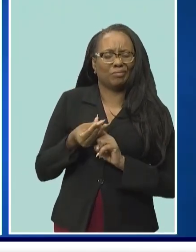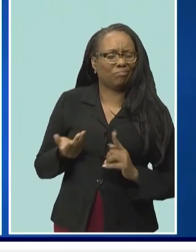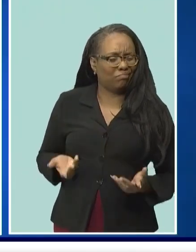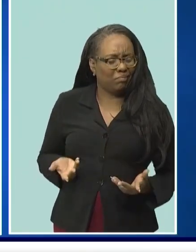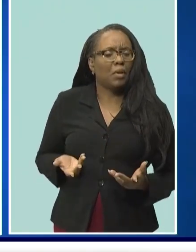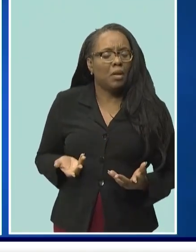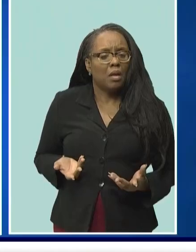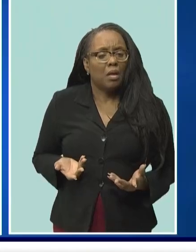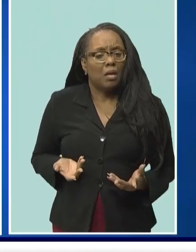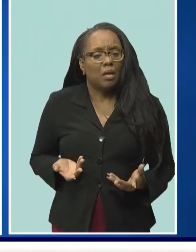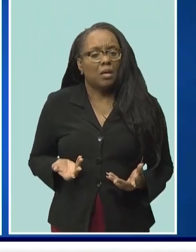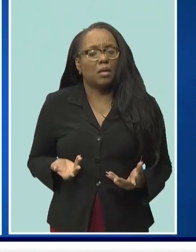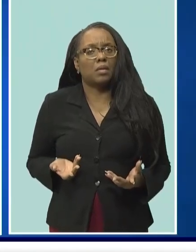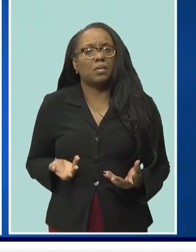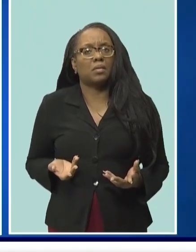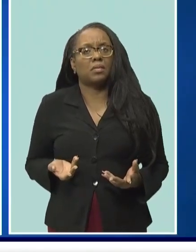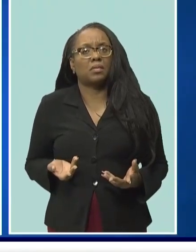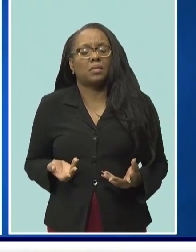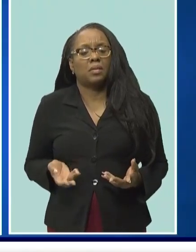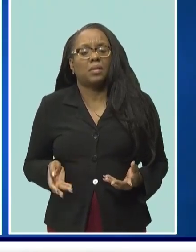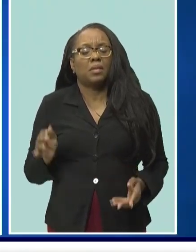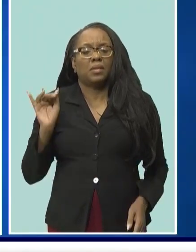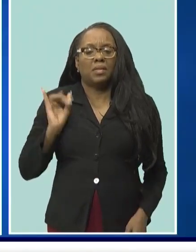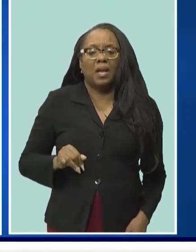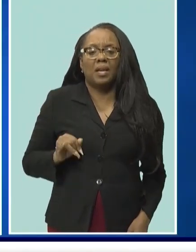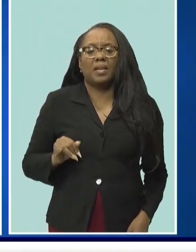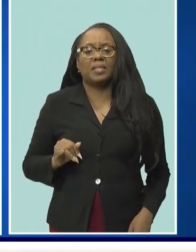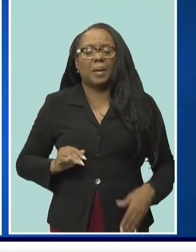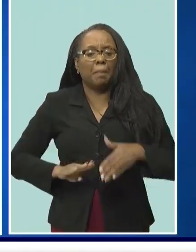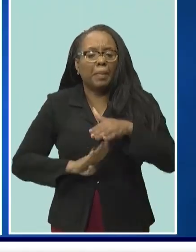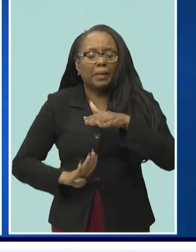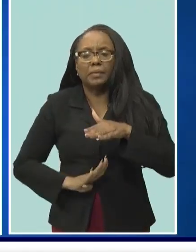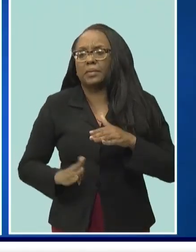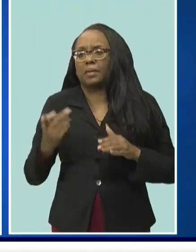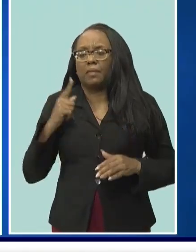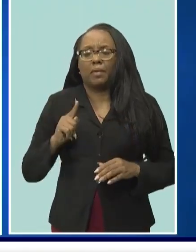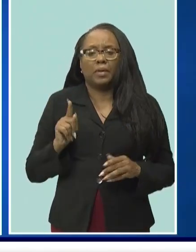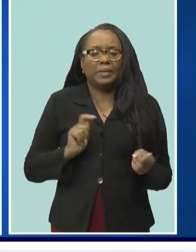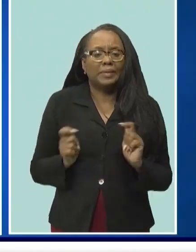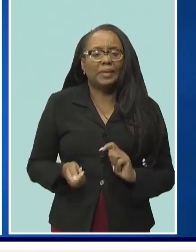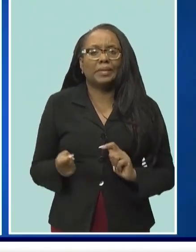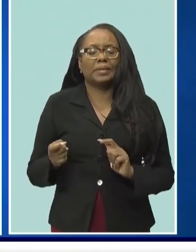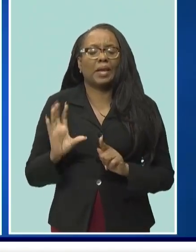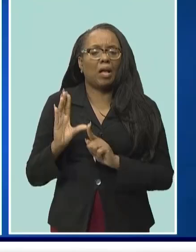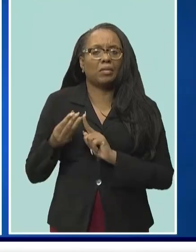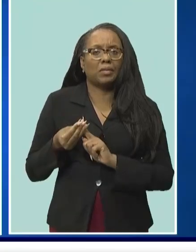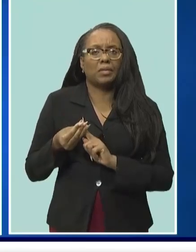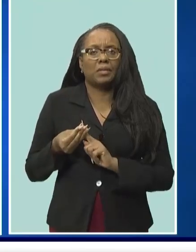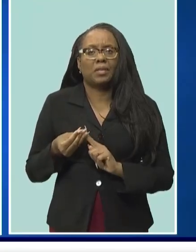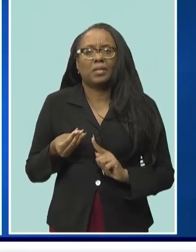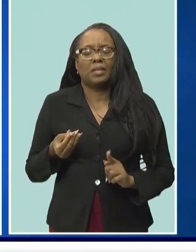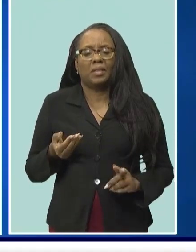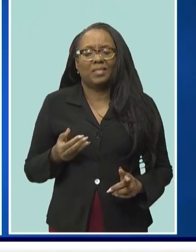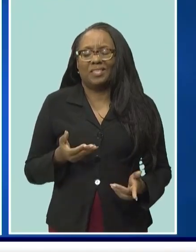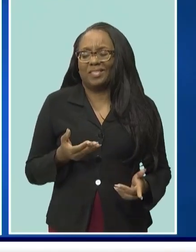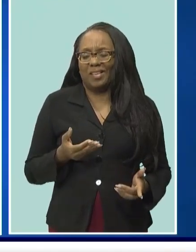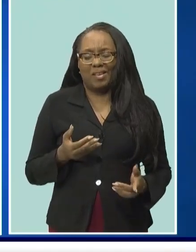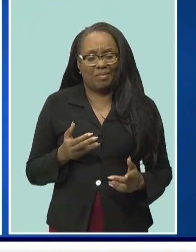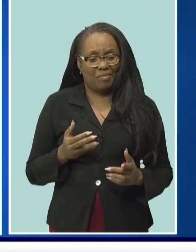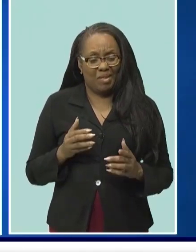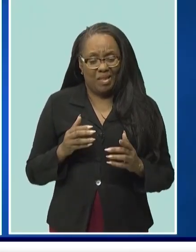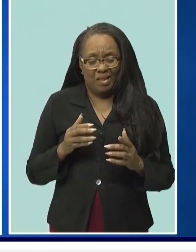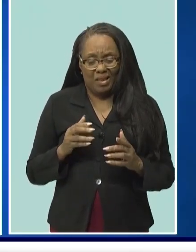And because they are the basis for a change of culture, it's not going to happen simply by the passage of legislation.